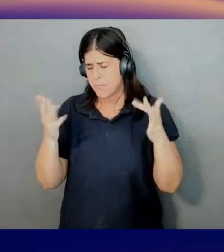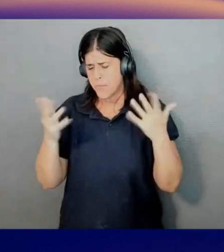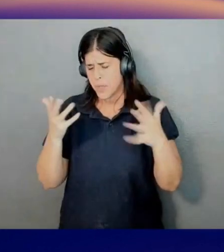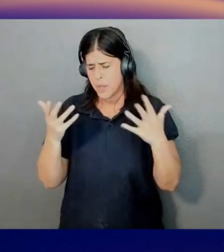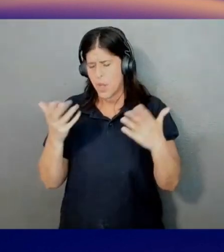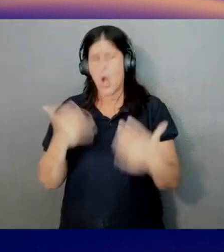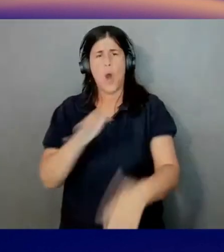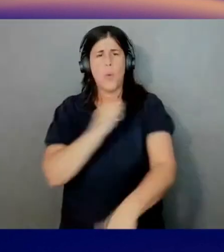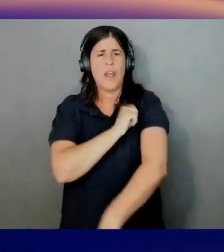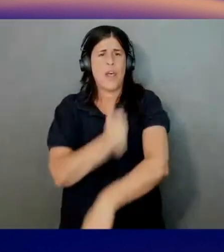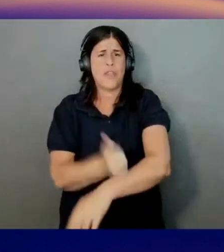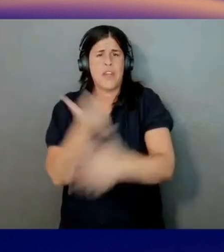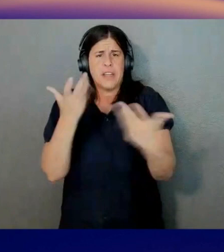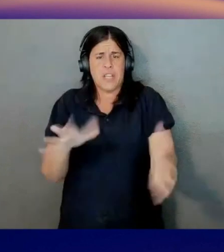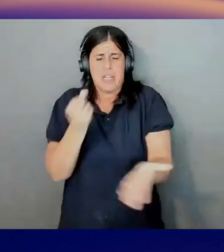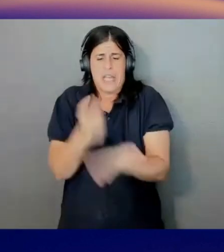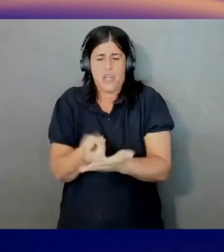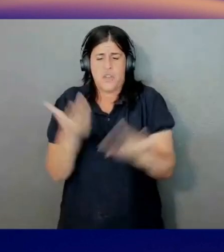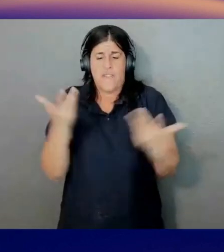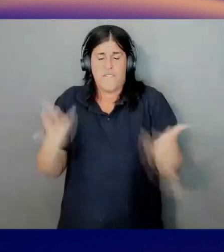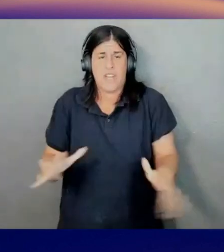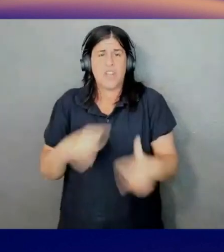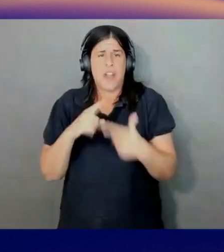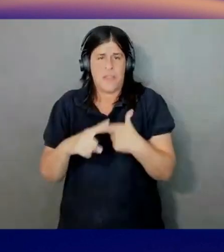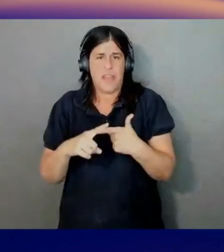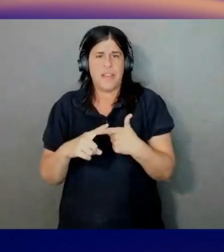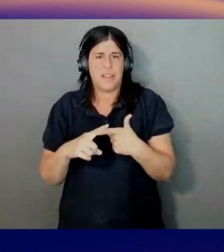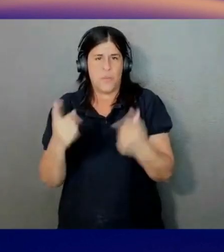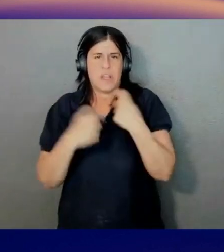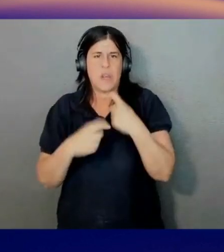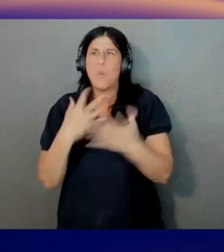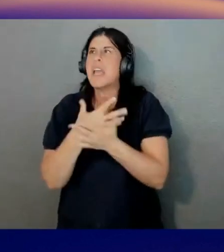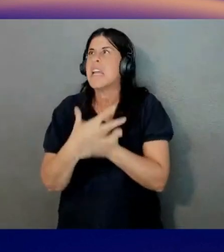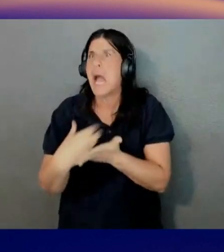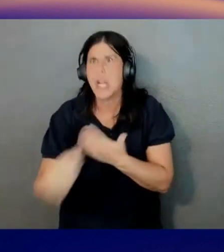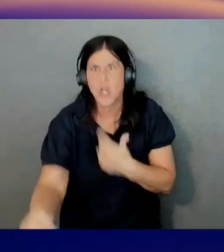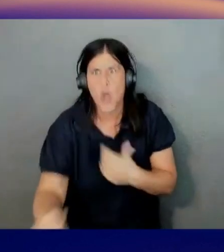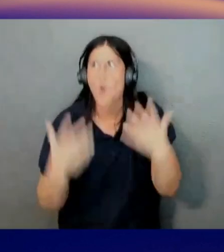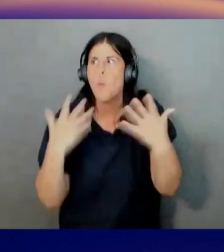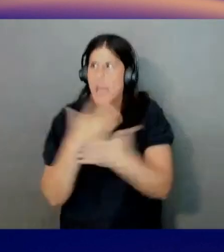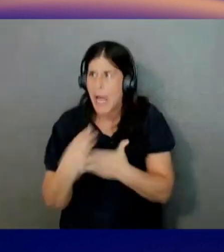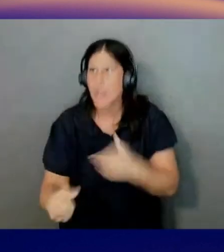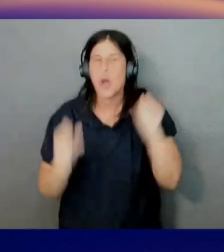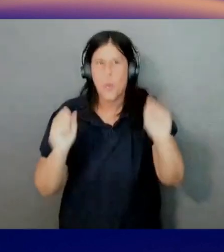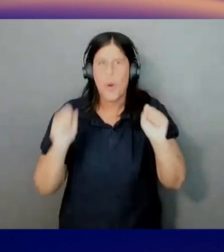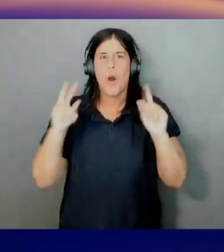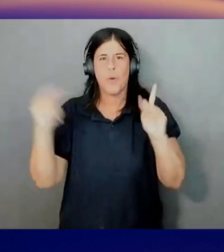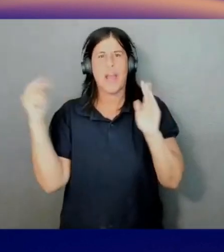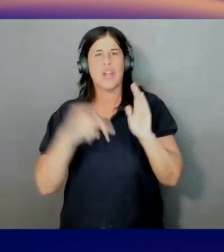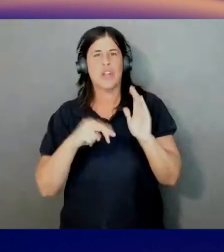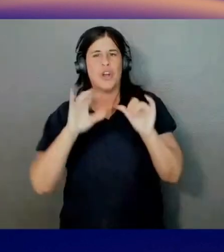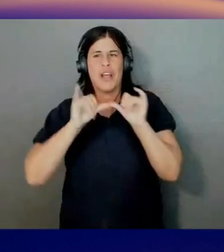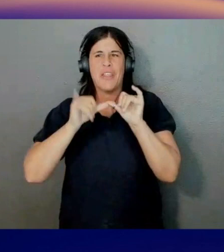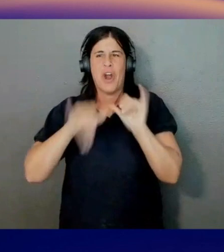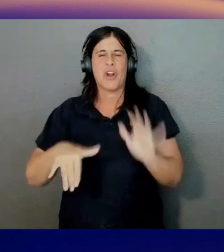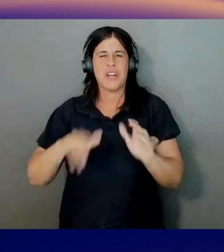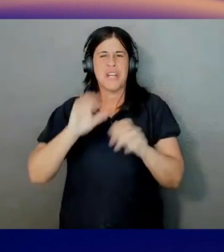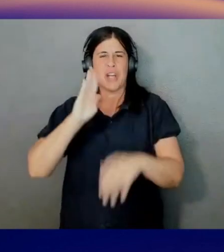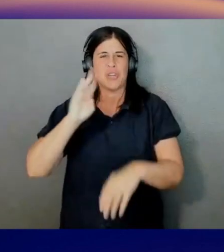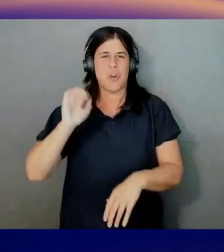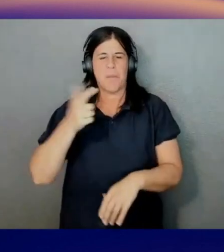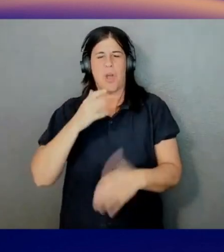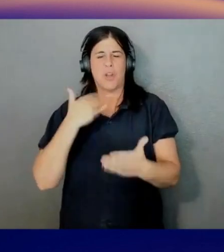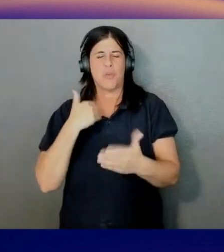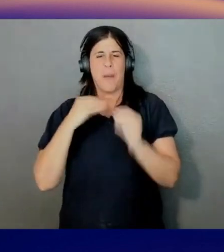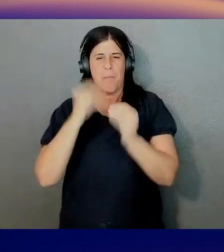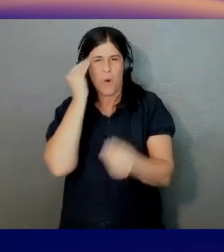is already done, and then they can access we it. have to Okay. go. All right, unfortunately. great. Okay. Go check out the architecture blogs Yeah. to get more information